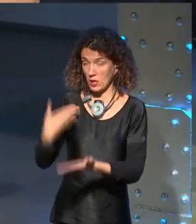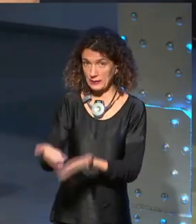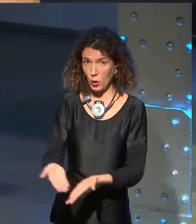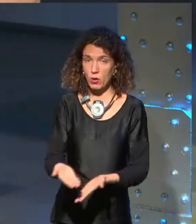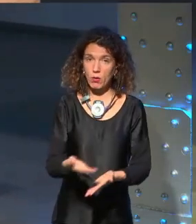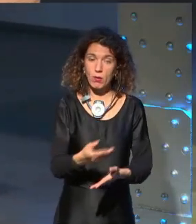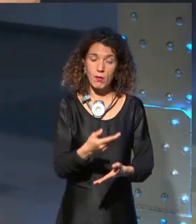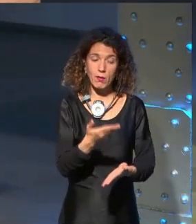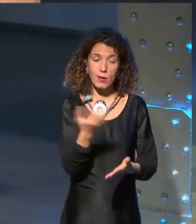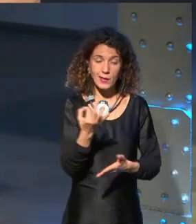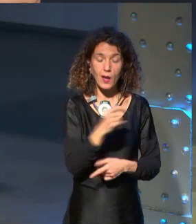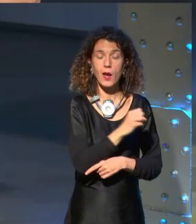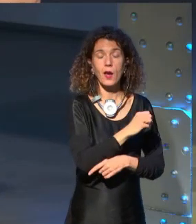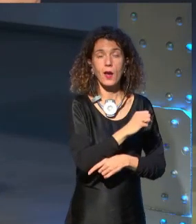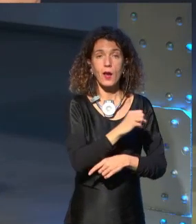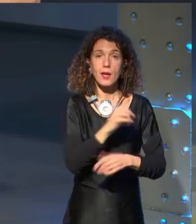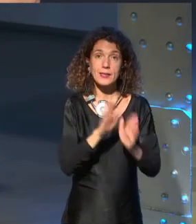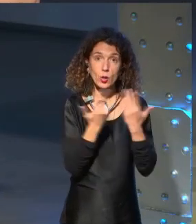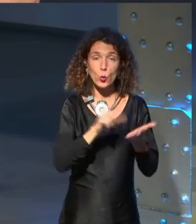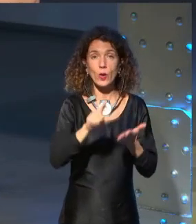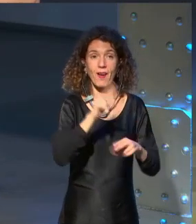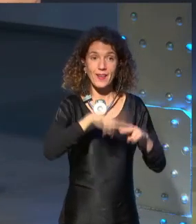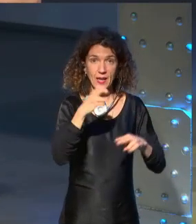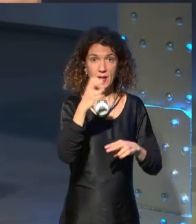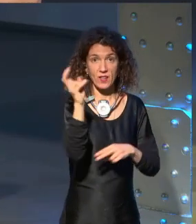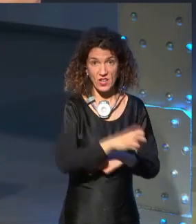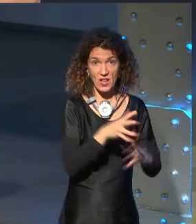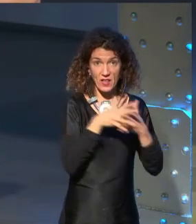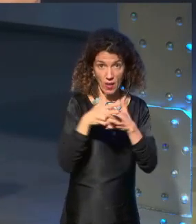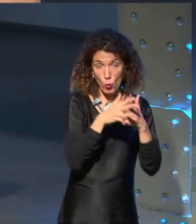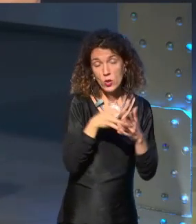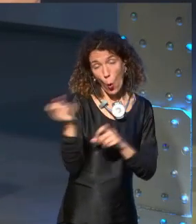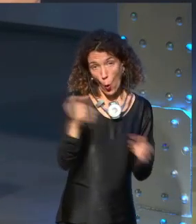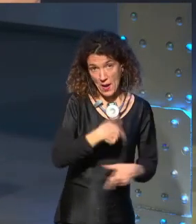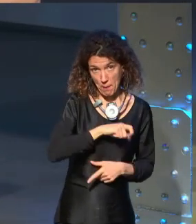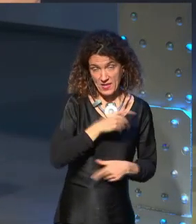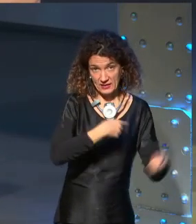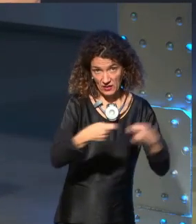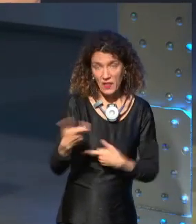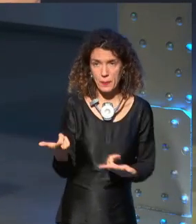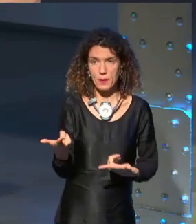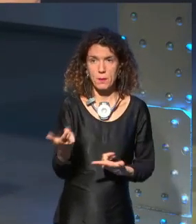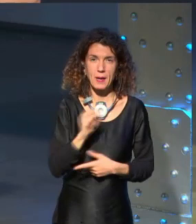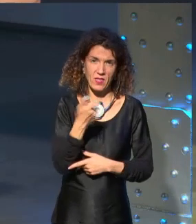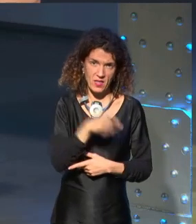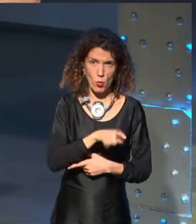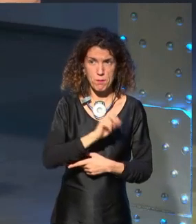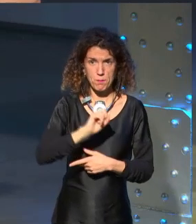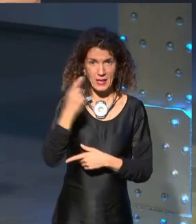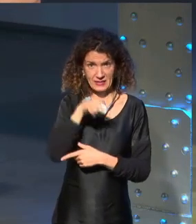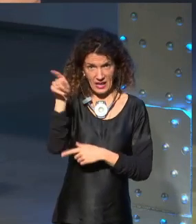Scandinavian crime fiction more than the US crime fiction, particularly that what reaches Spain at